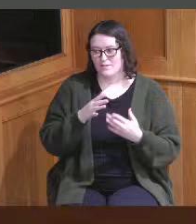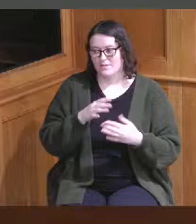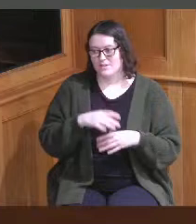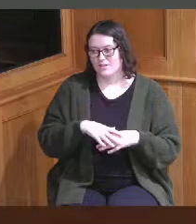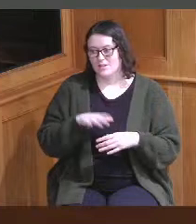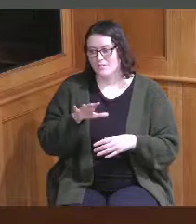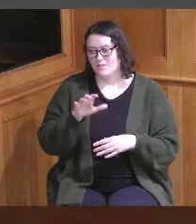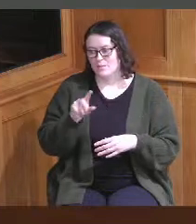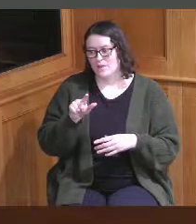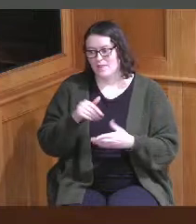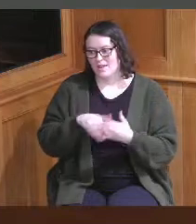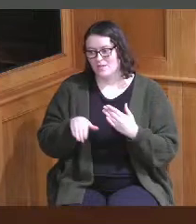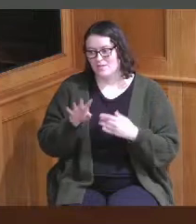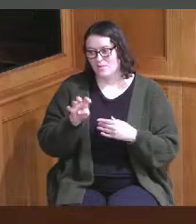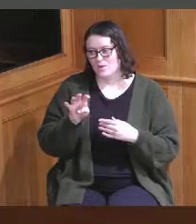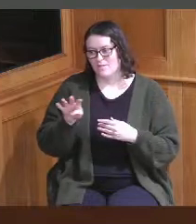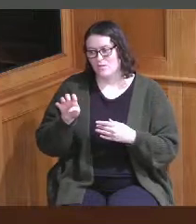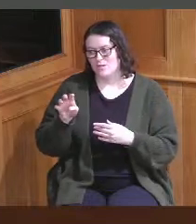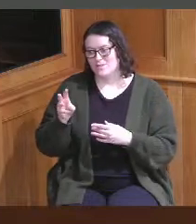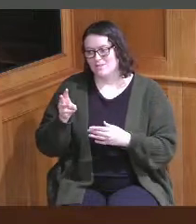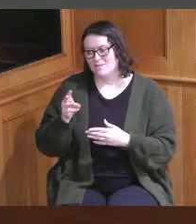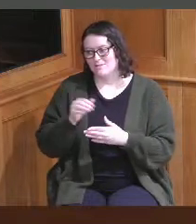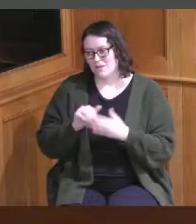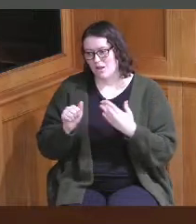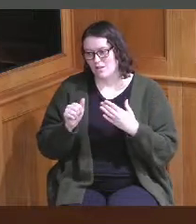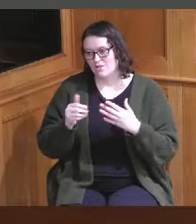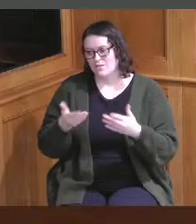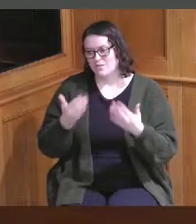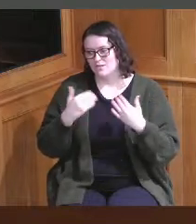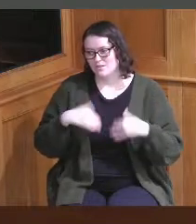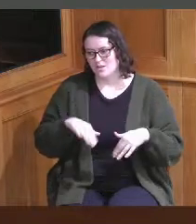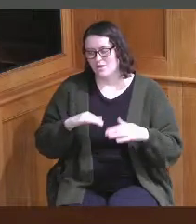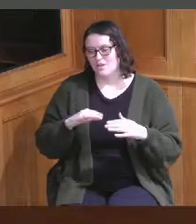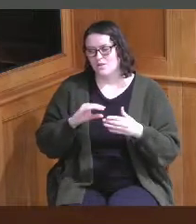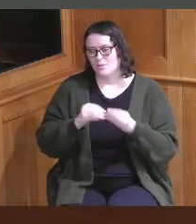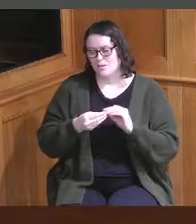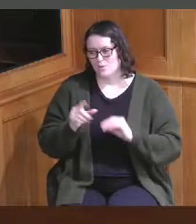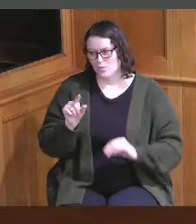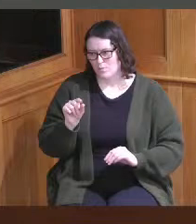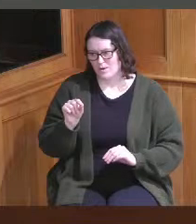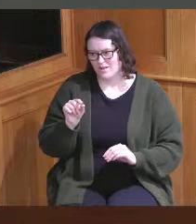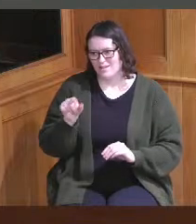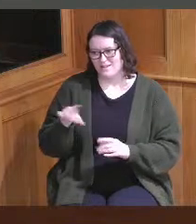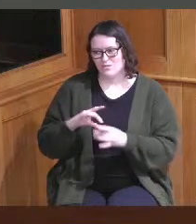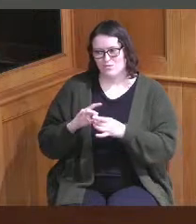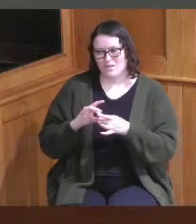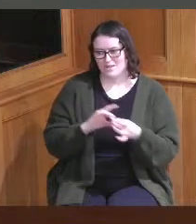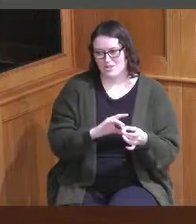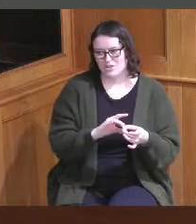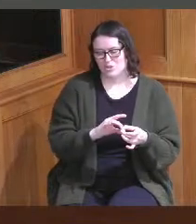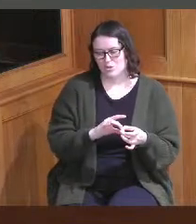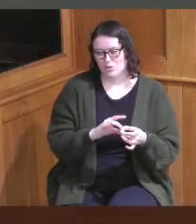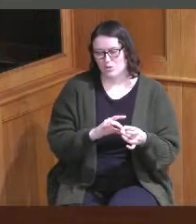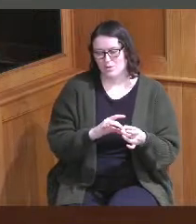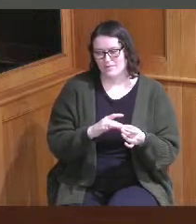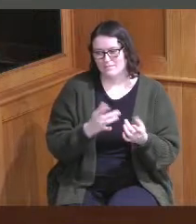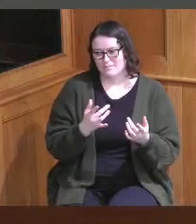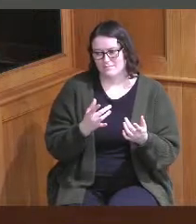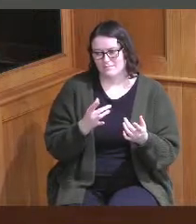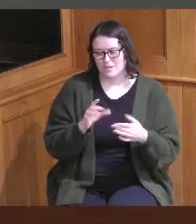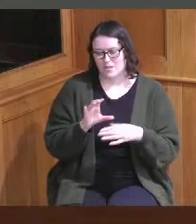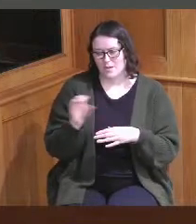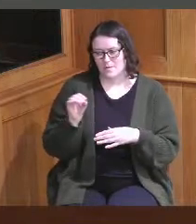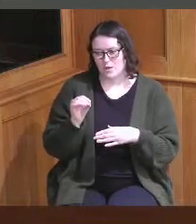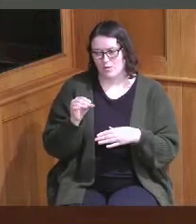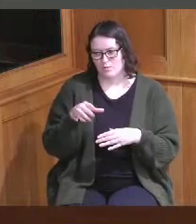$51,446. Item number 20 and this item relates to a enterprise zone agreement